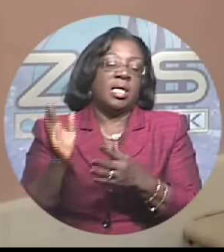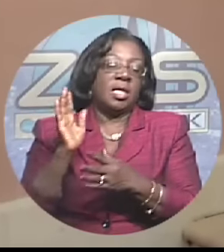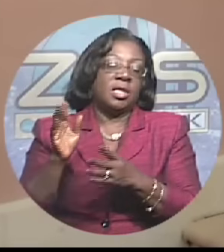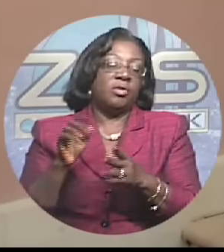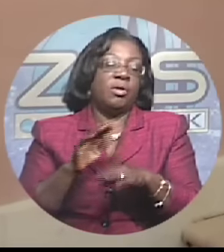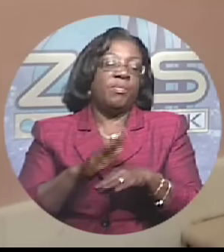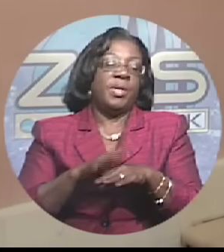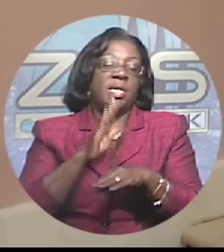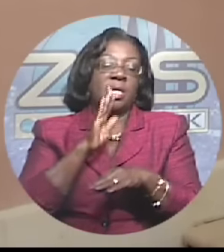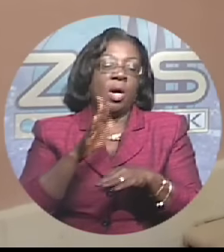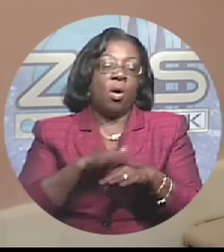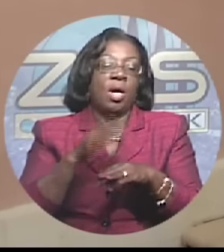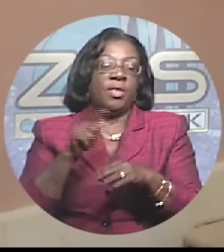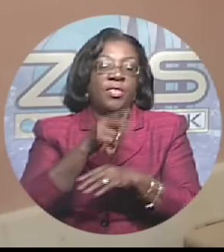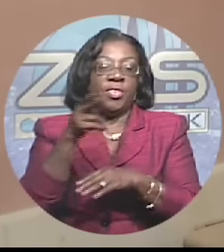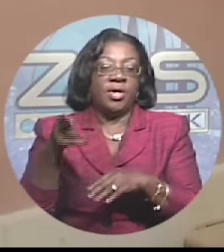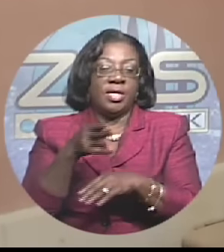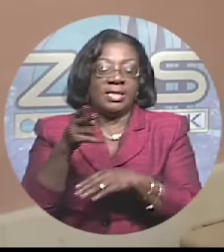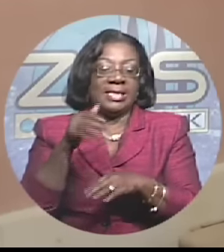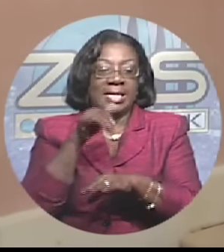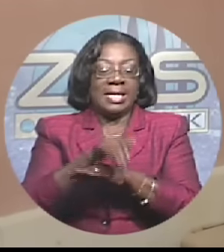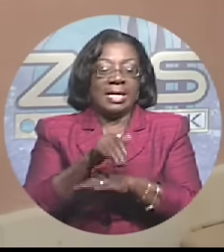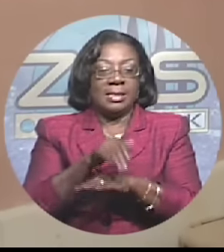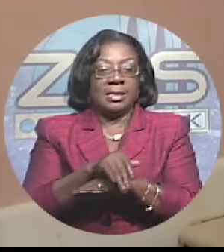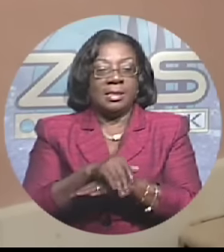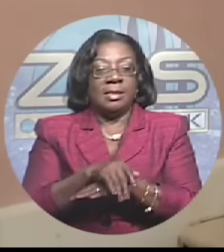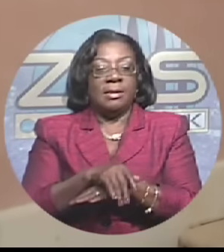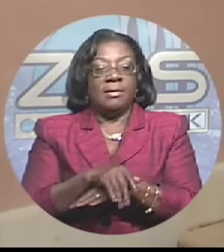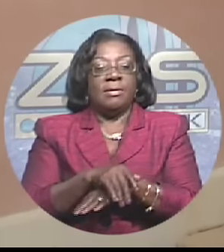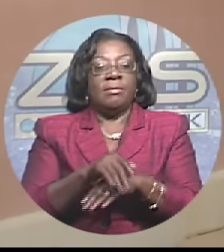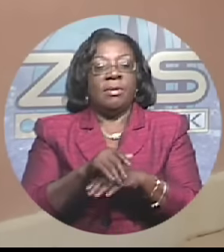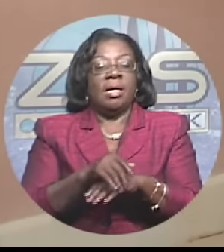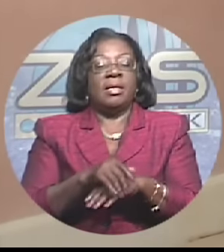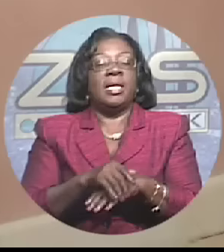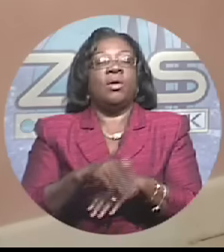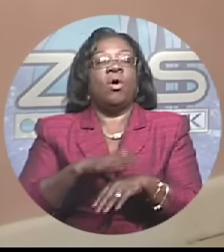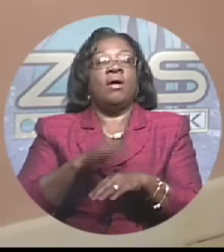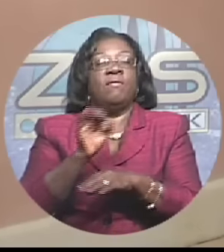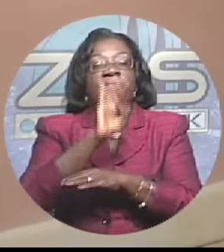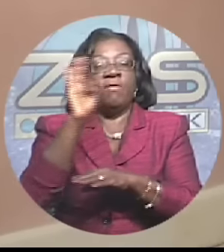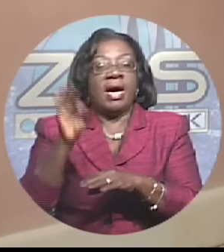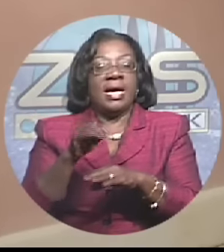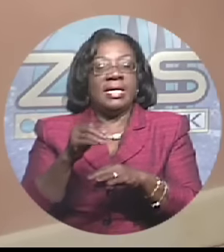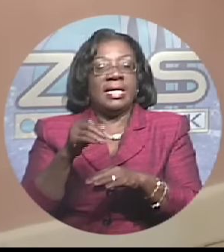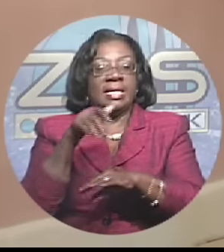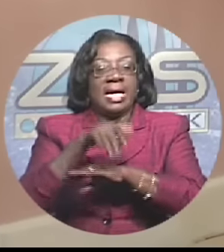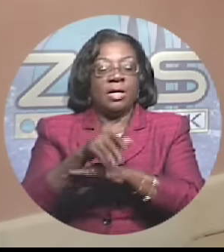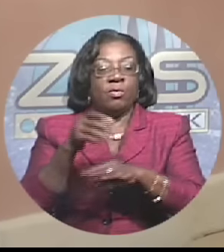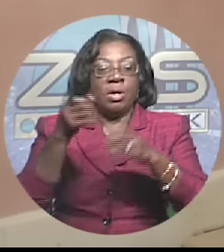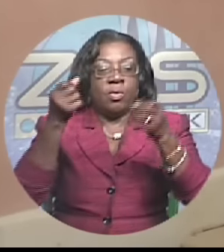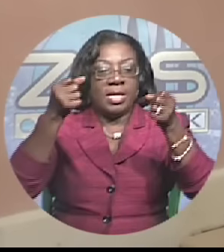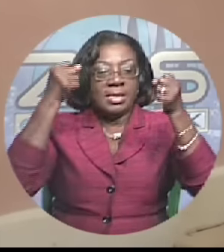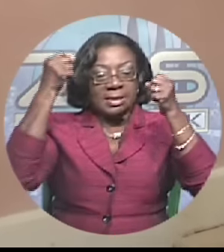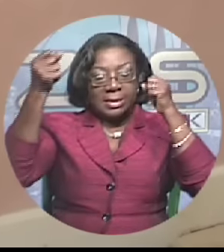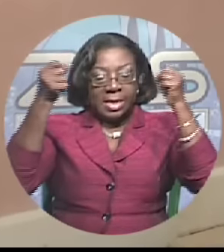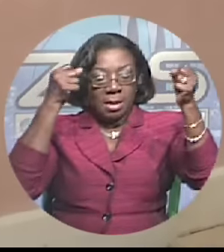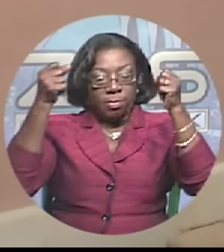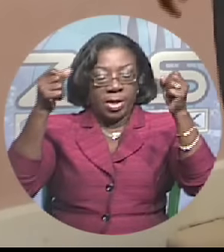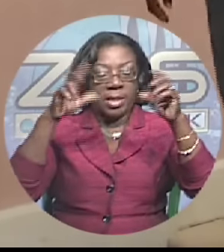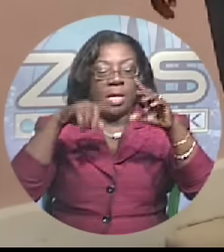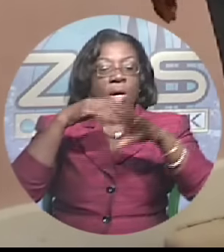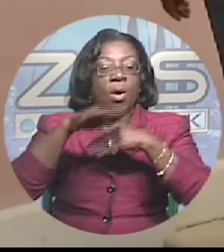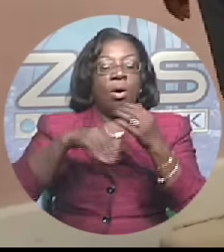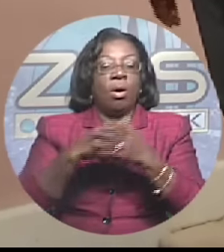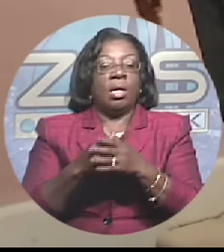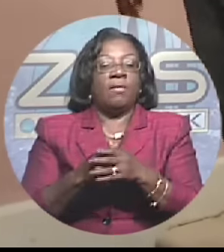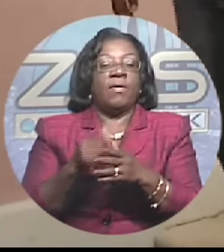A huge gala like we've never seen the likes of in the Bahamas on Friday night to celebrate all our sporting heroes in our 46 disciplines